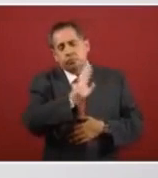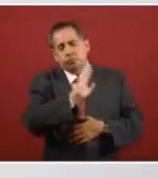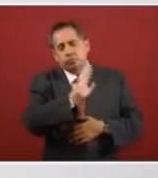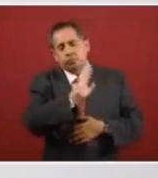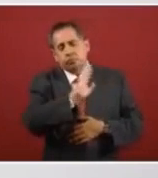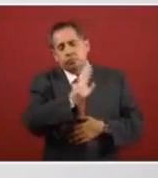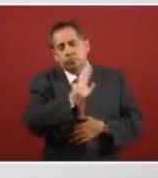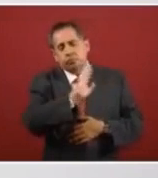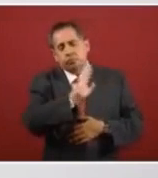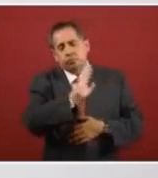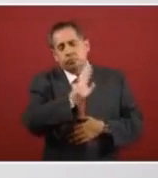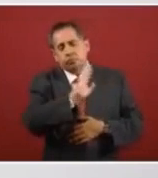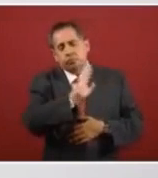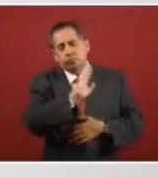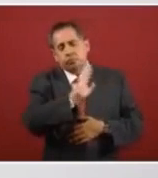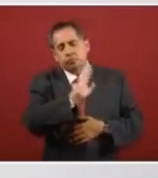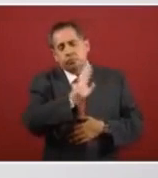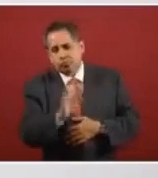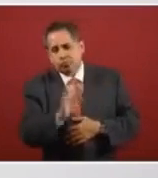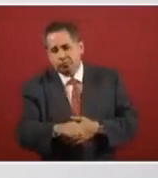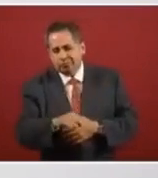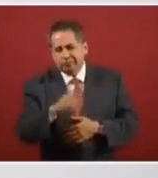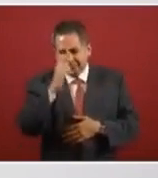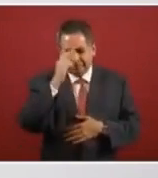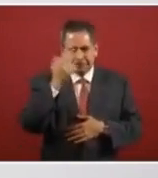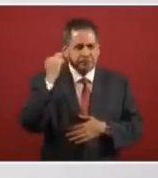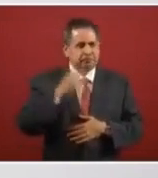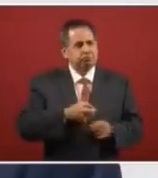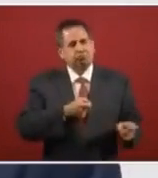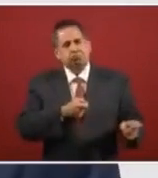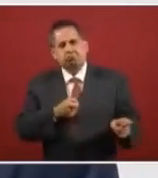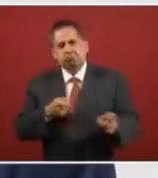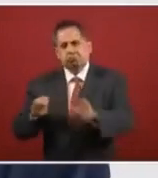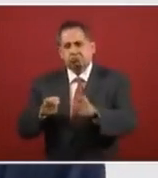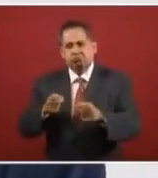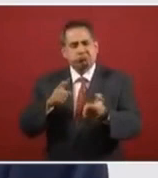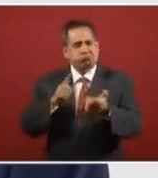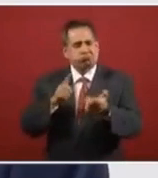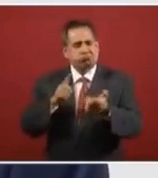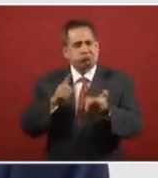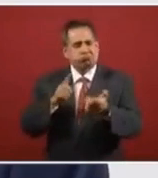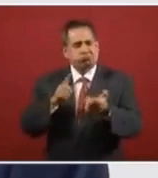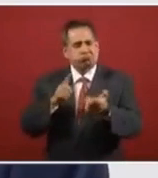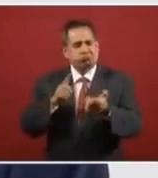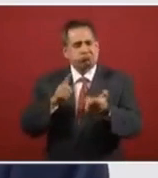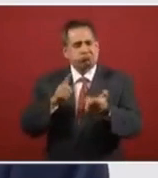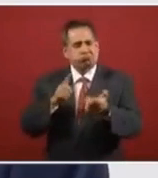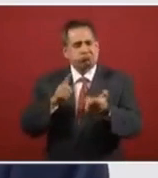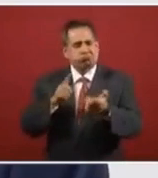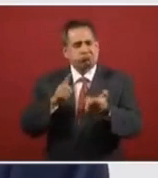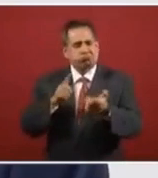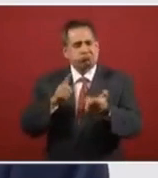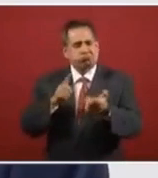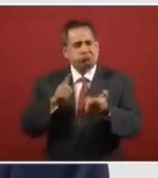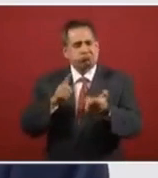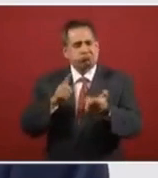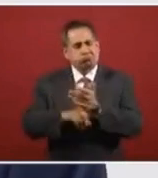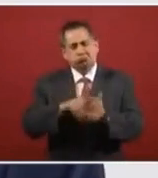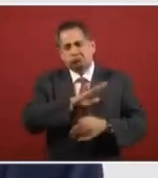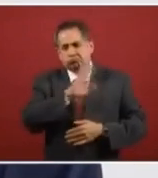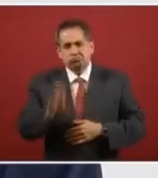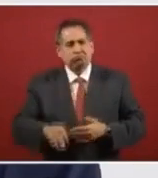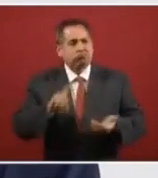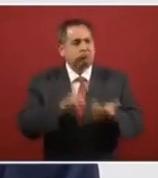for the family of the victims of the collective assassination